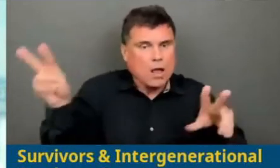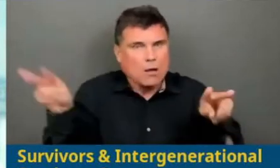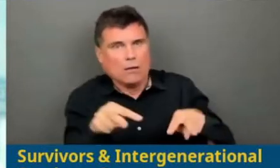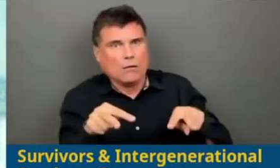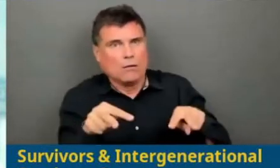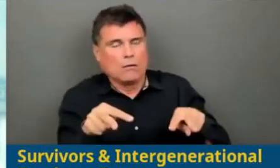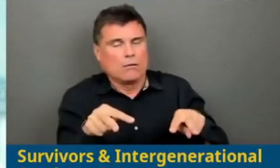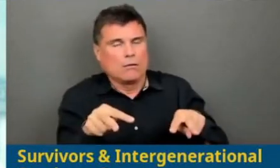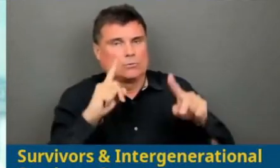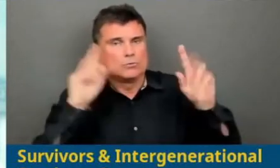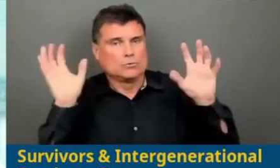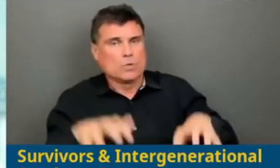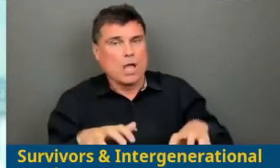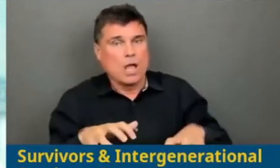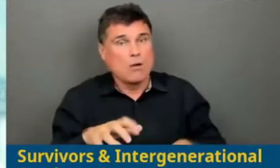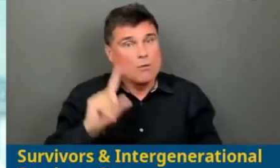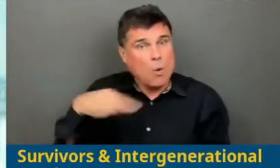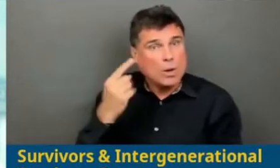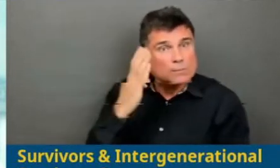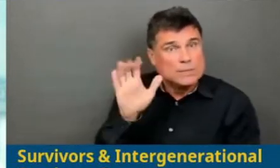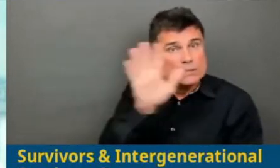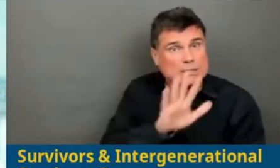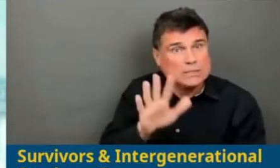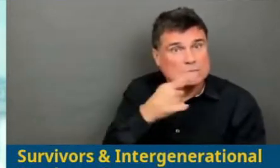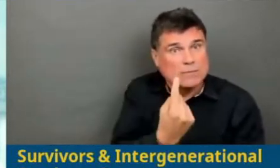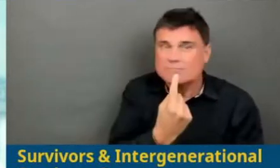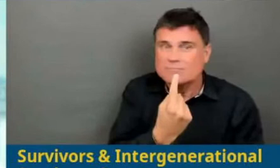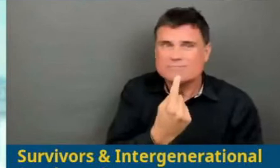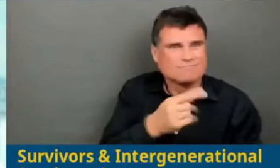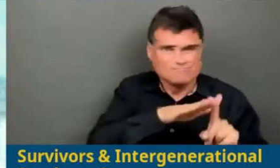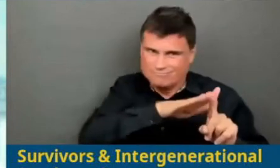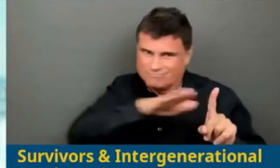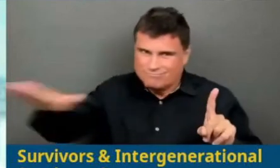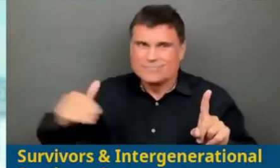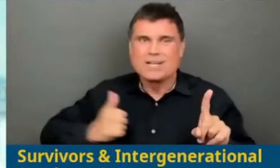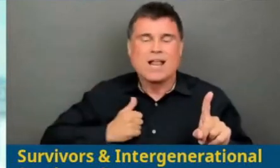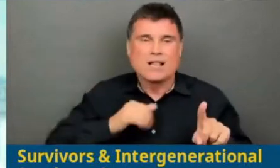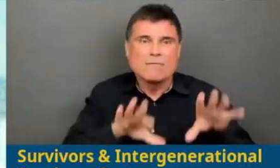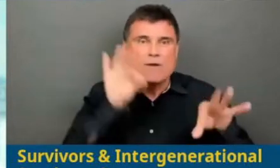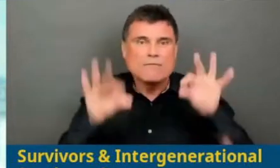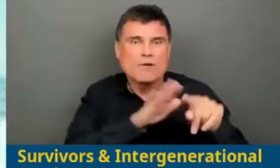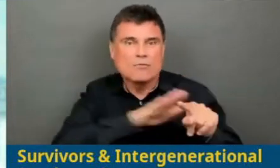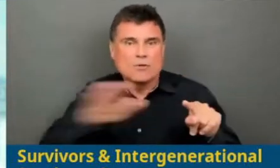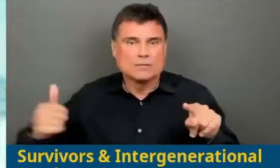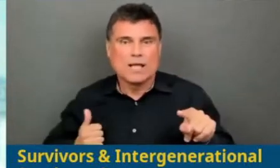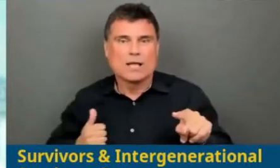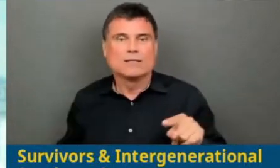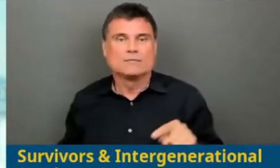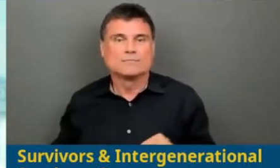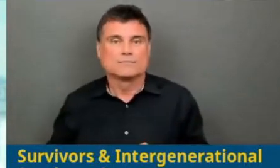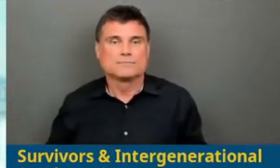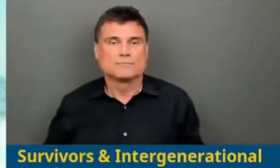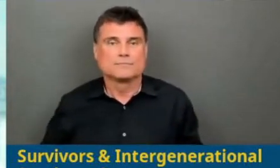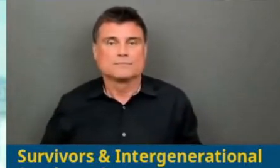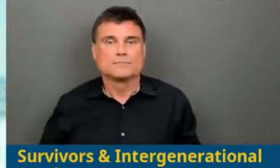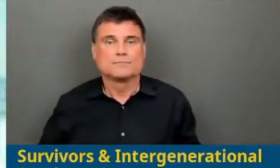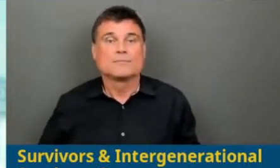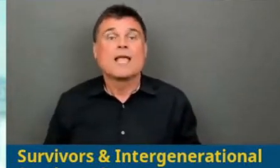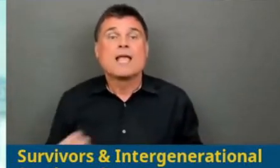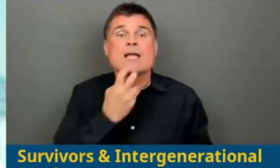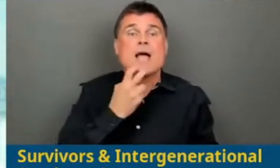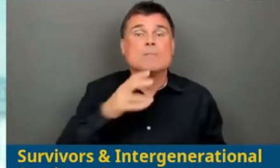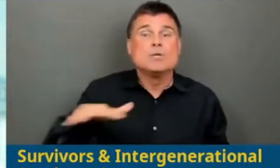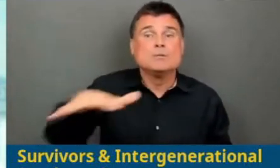BC but across Canada. The Tecumlux Tshwepmuc people continue to demonstrate enormous